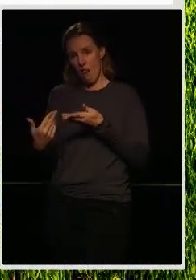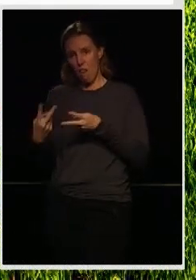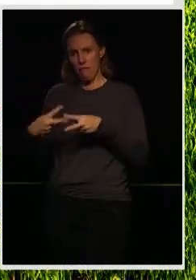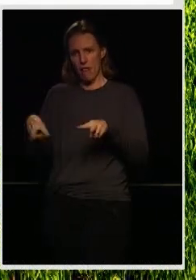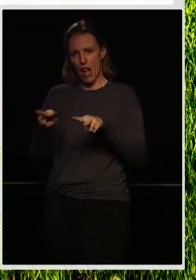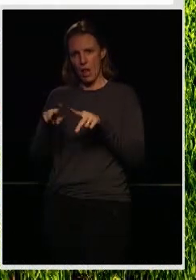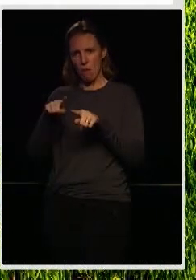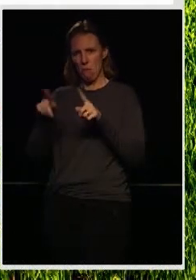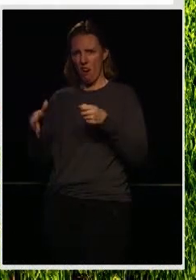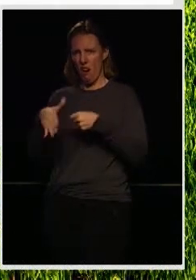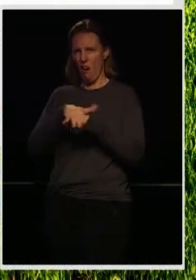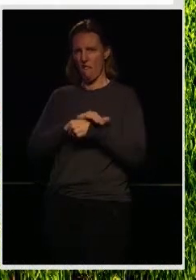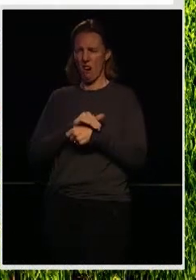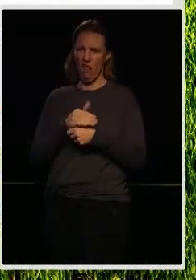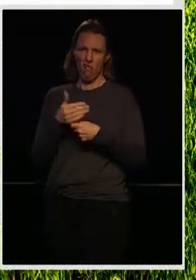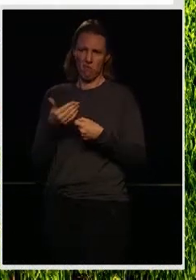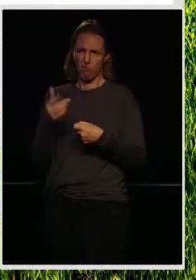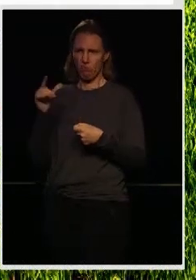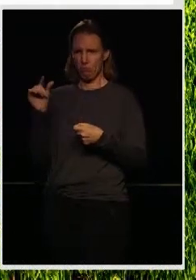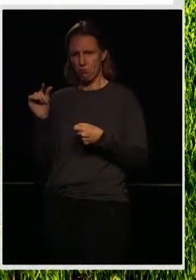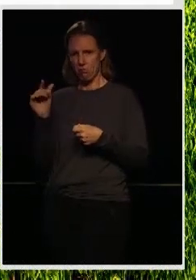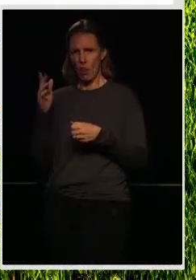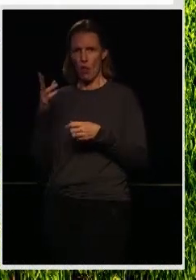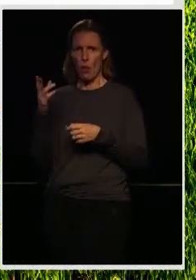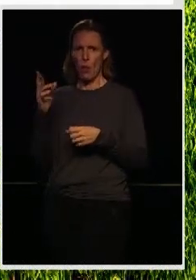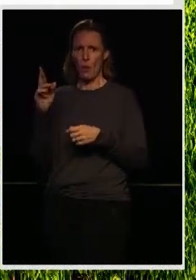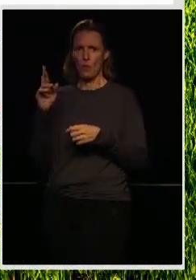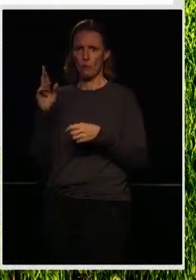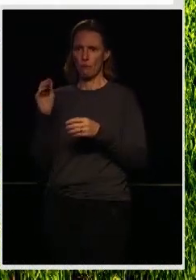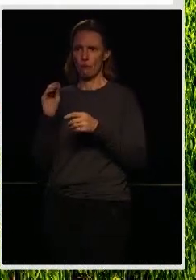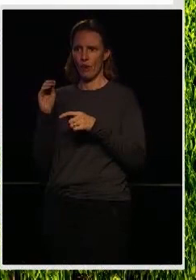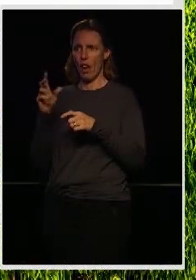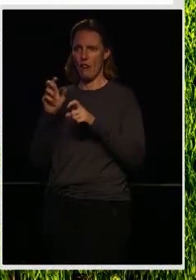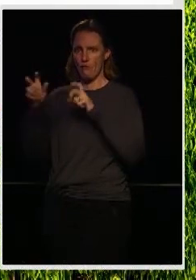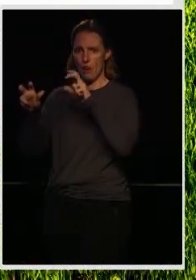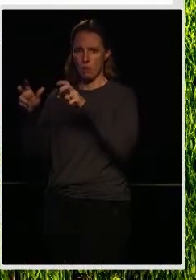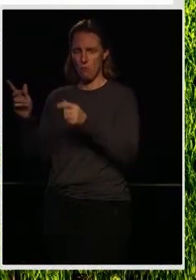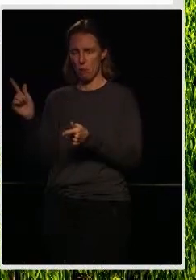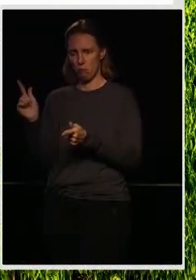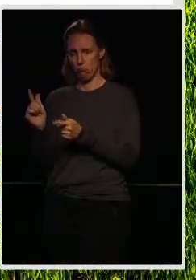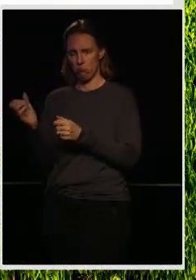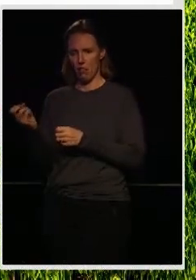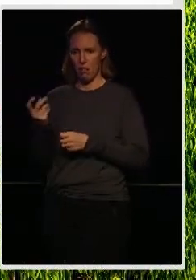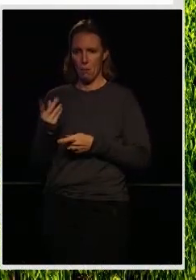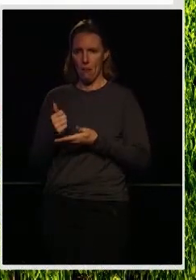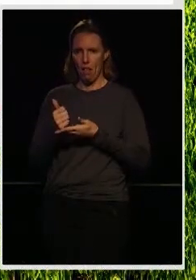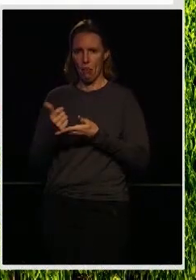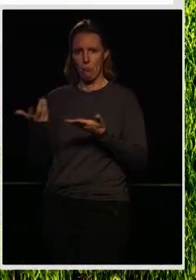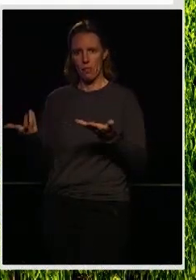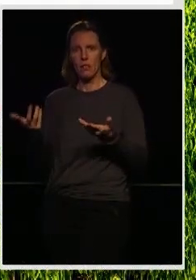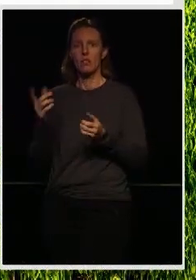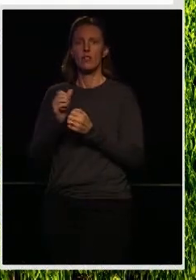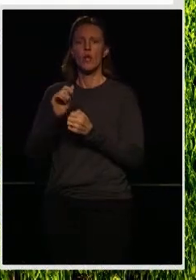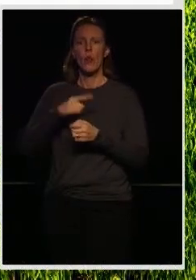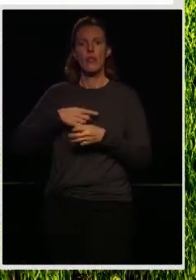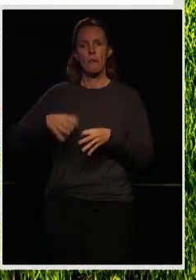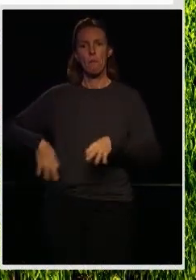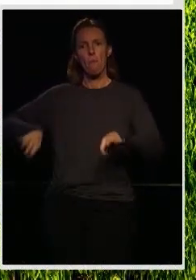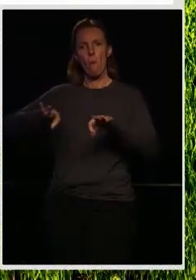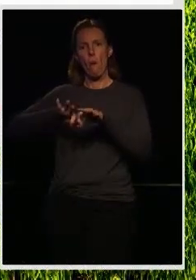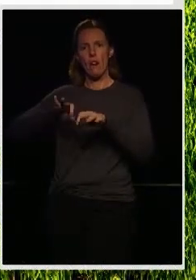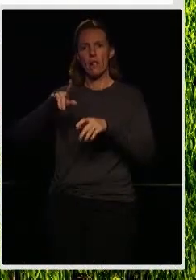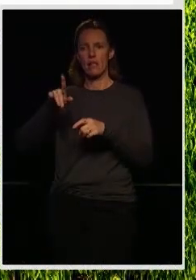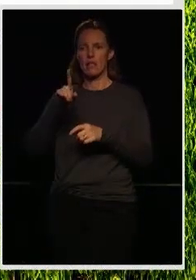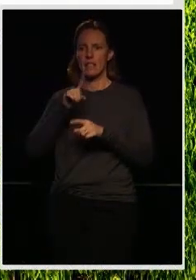overall a low return on investment for the dairy. SomaDetect is different. The key differentiator for our system is that we're